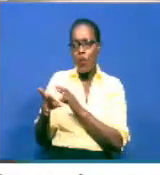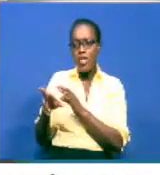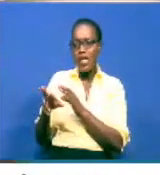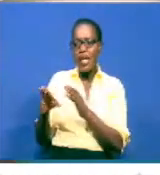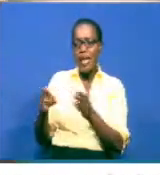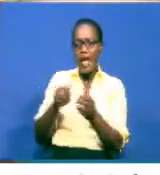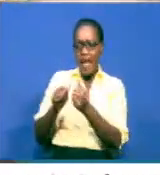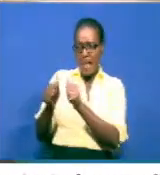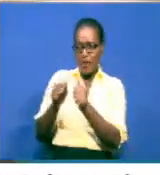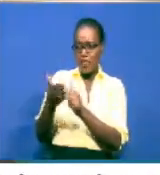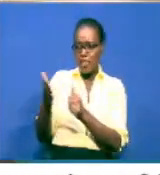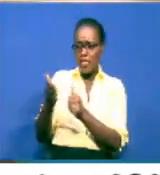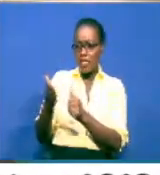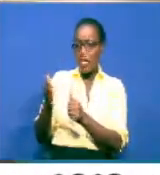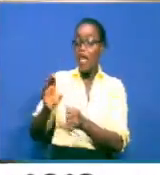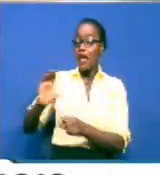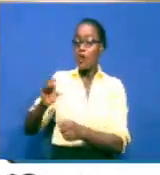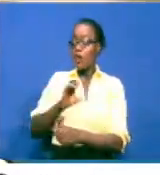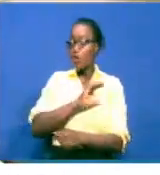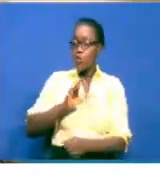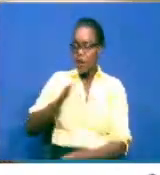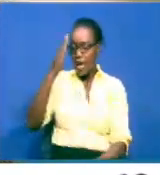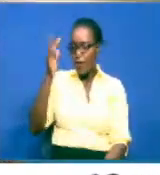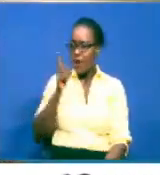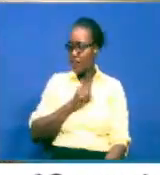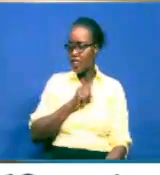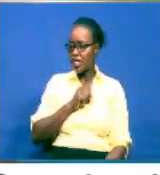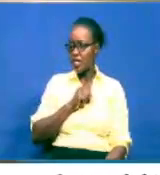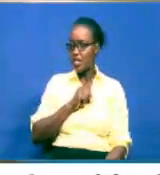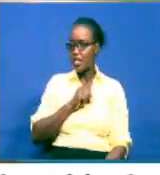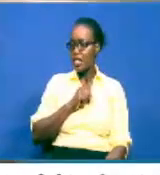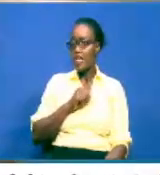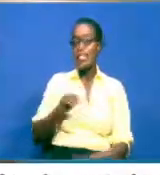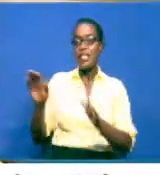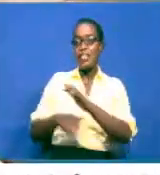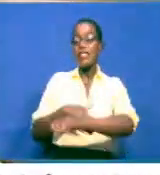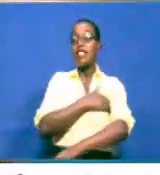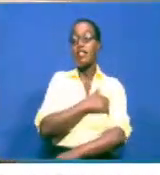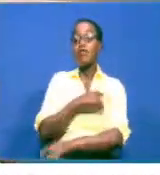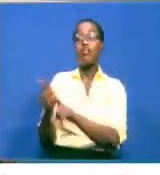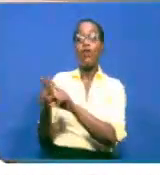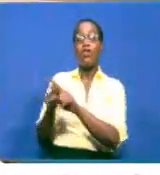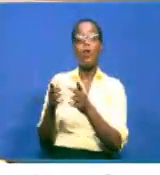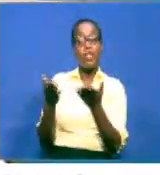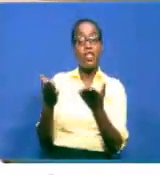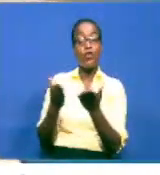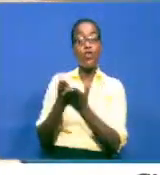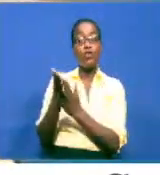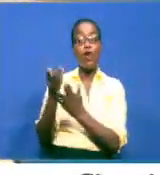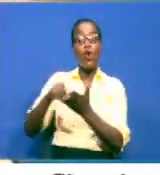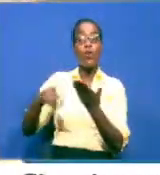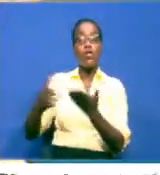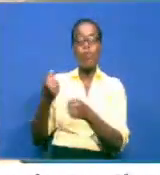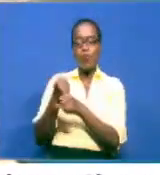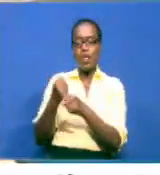The county commissioner was aware of what I was doing. Uh-huh. And the assistant chief was also there to ensure that what we are doing was